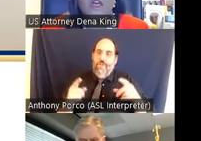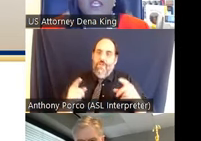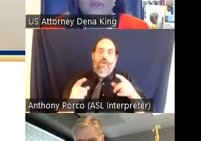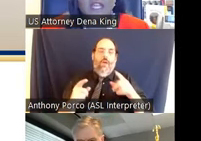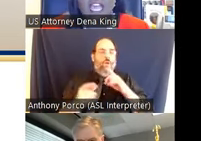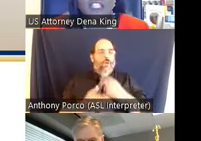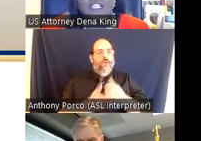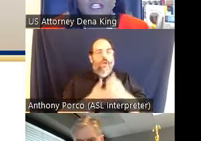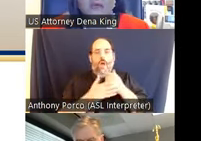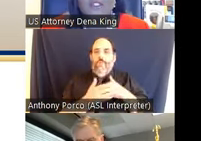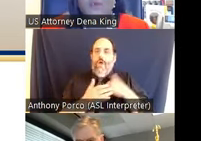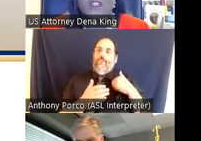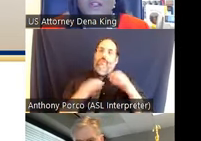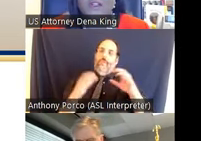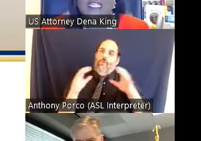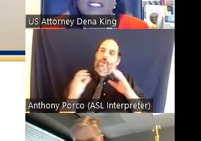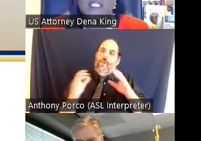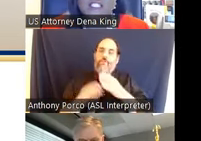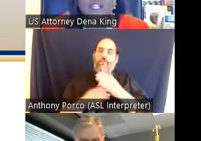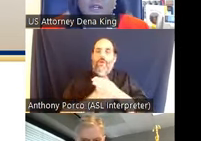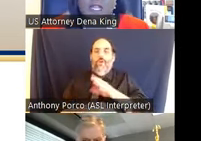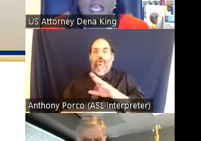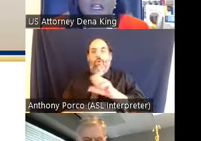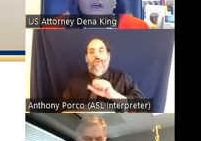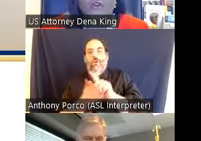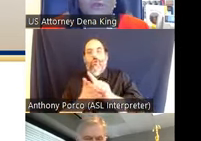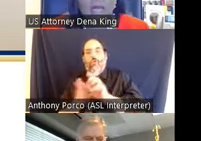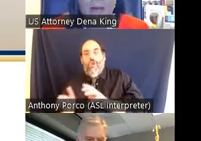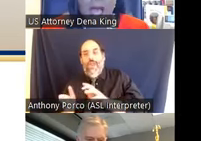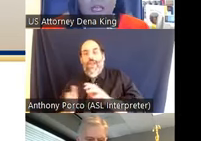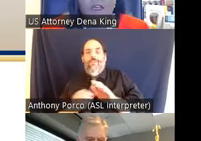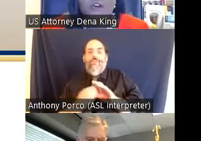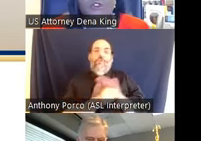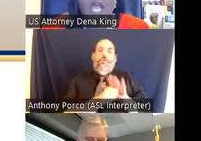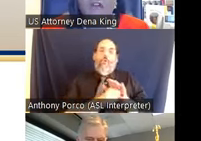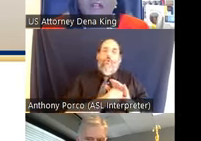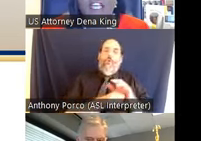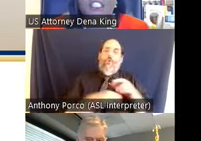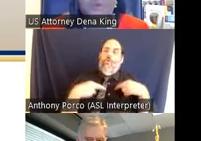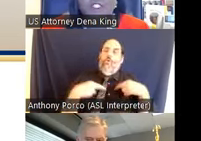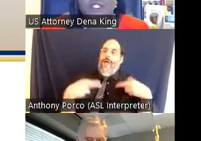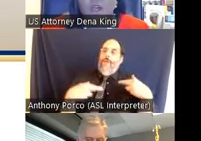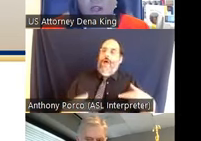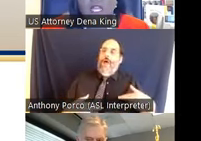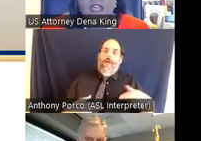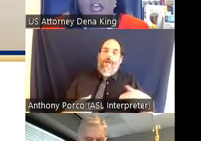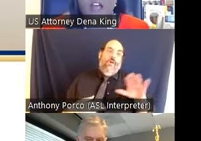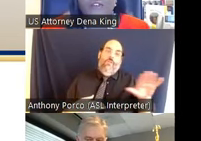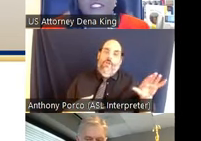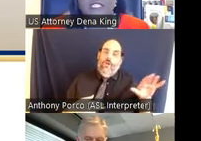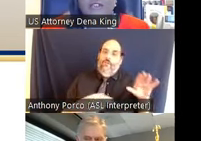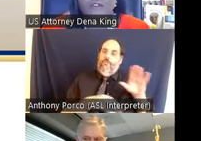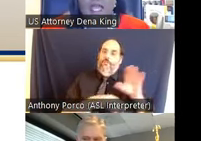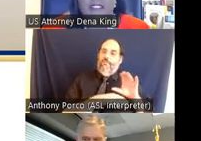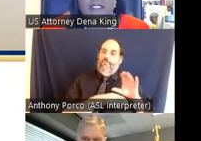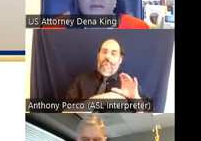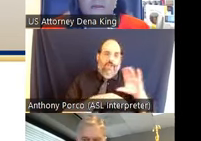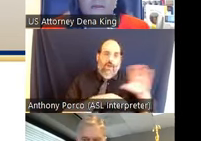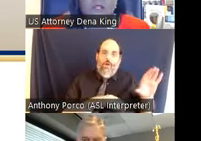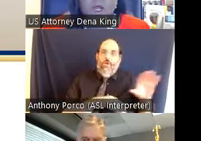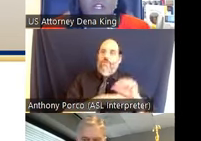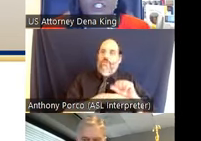helpful communication between the United States Attorney and a local rabbi whose congregation was the target of recent